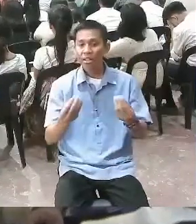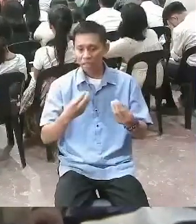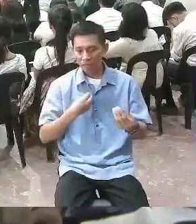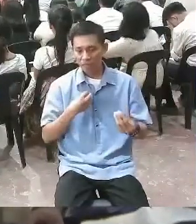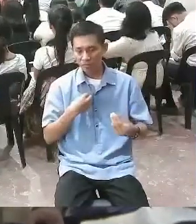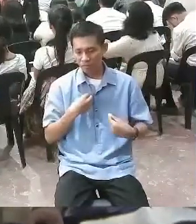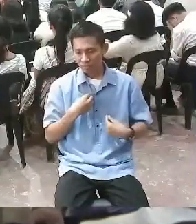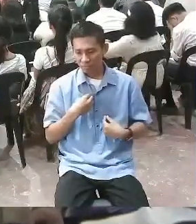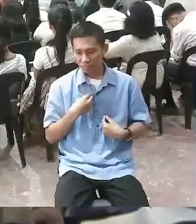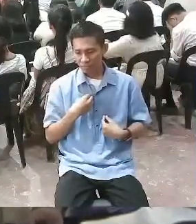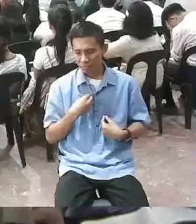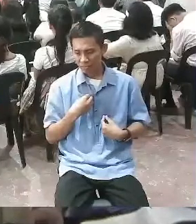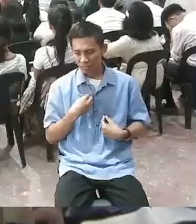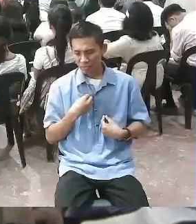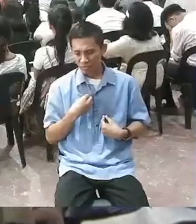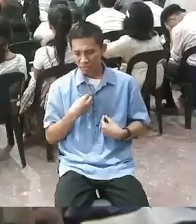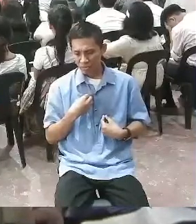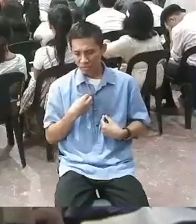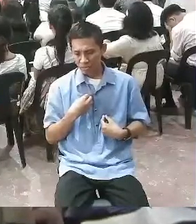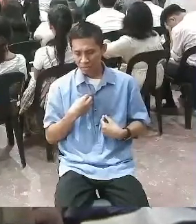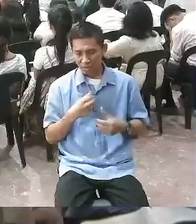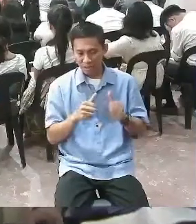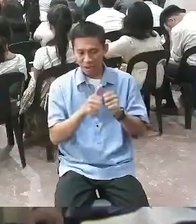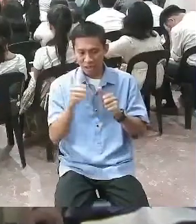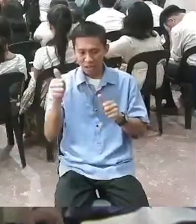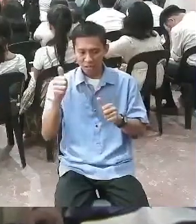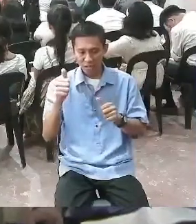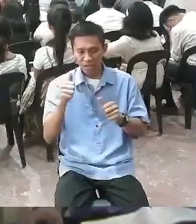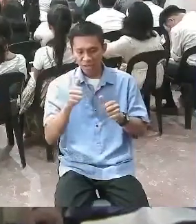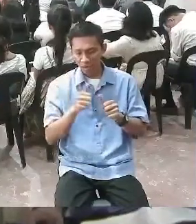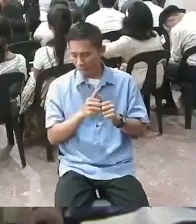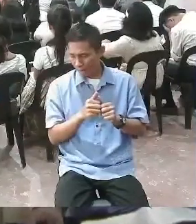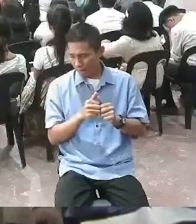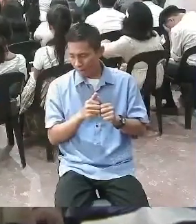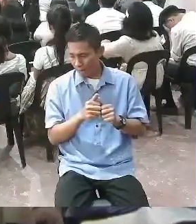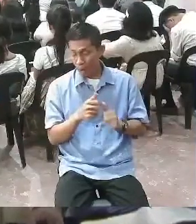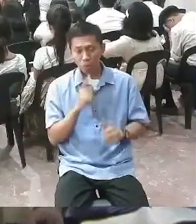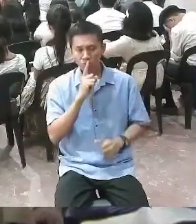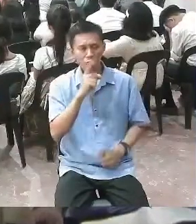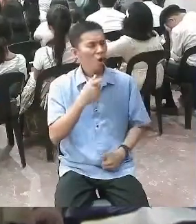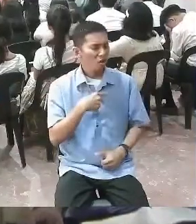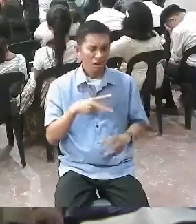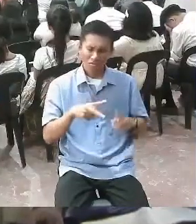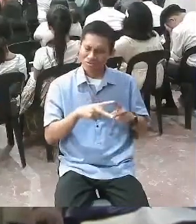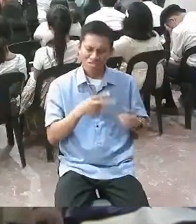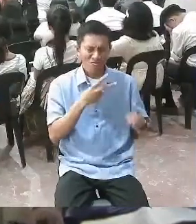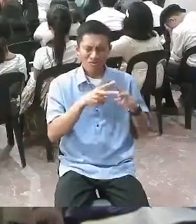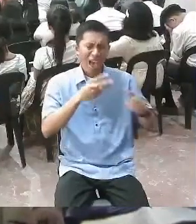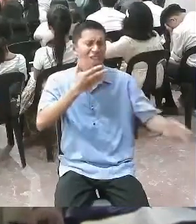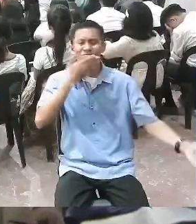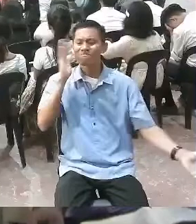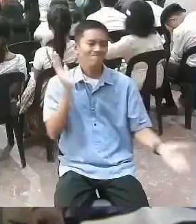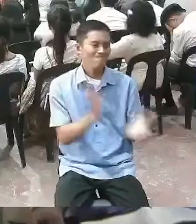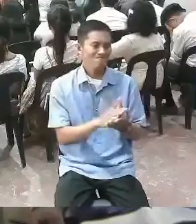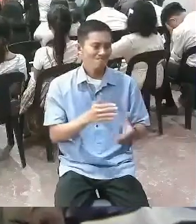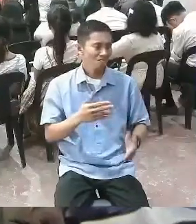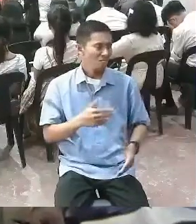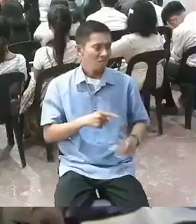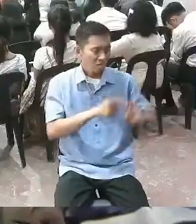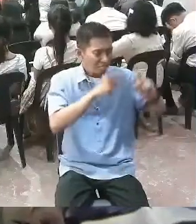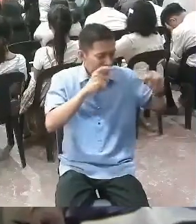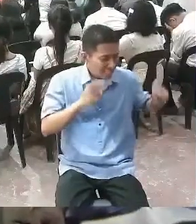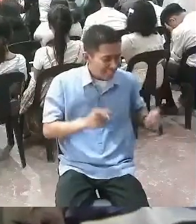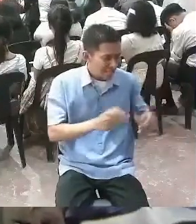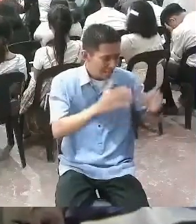in the sin department, I'm number one. I'm the chiefest of sinners. But here in